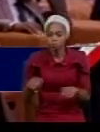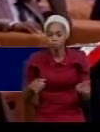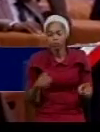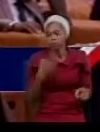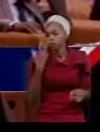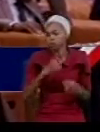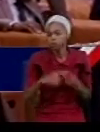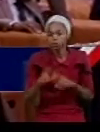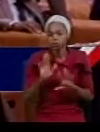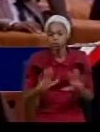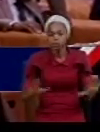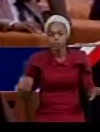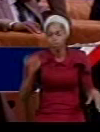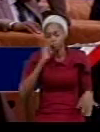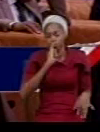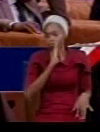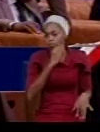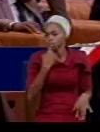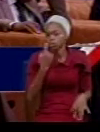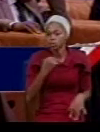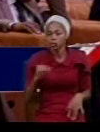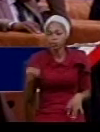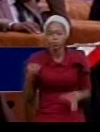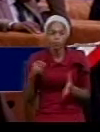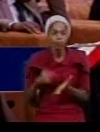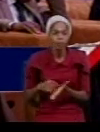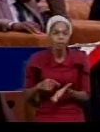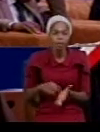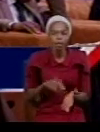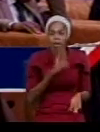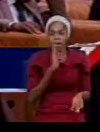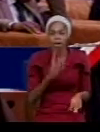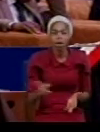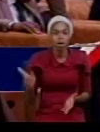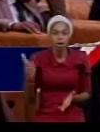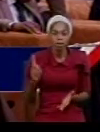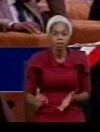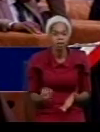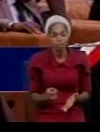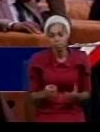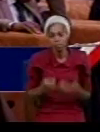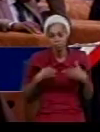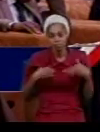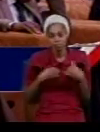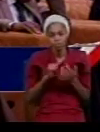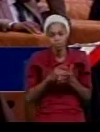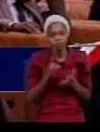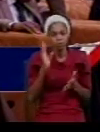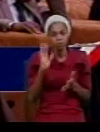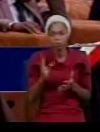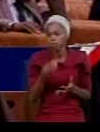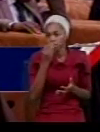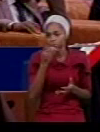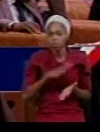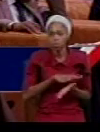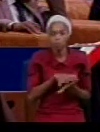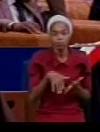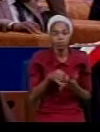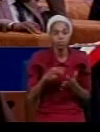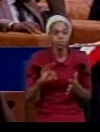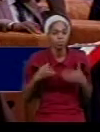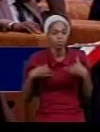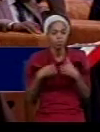the children of Israel, saying, these are the beasts which ye shall eat among all the beasts that are on the